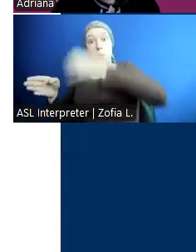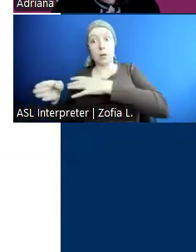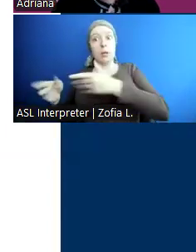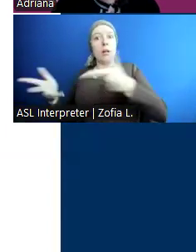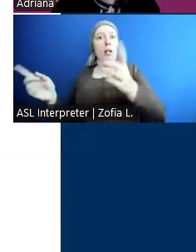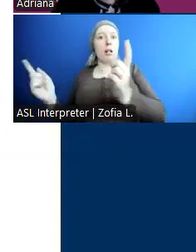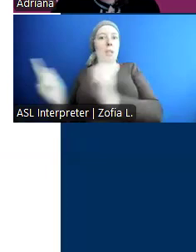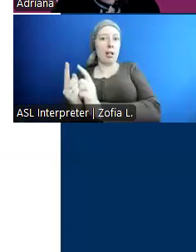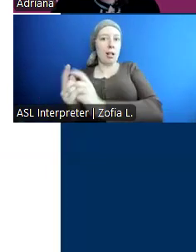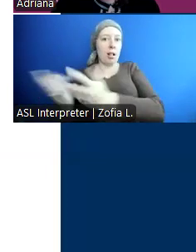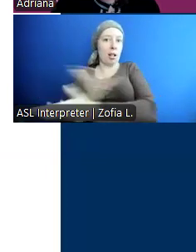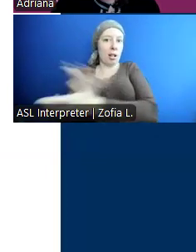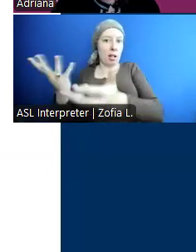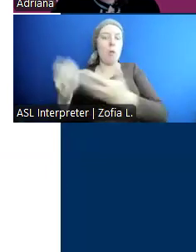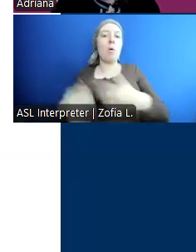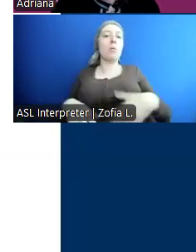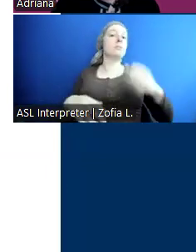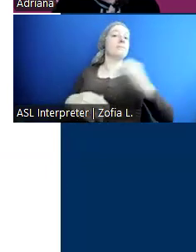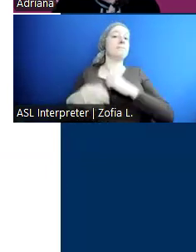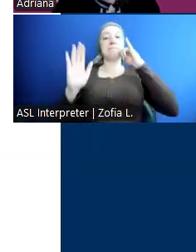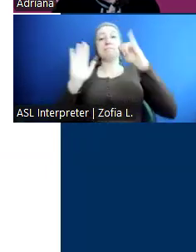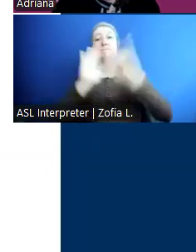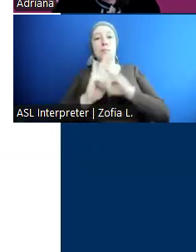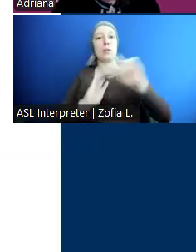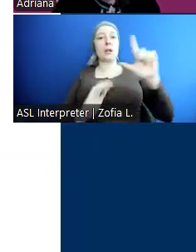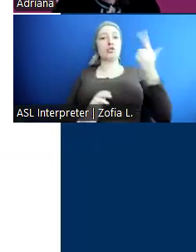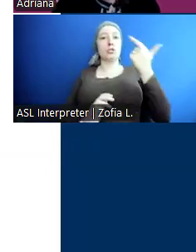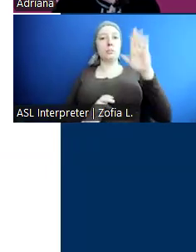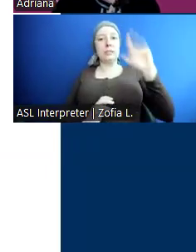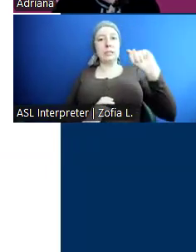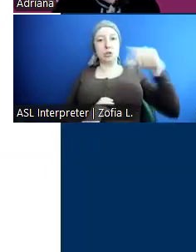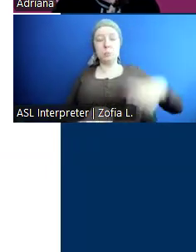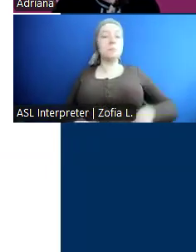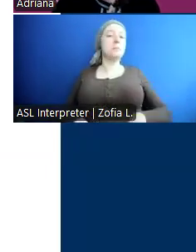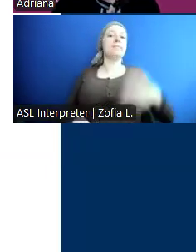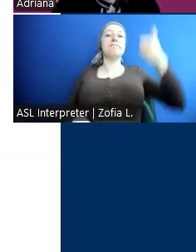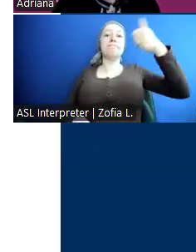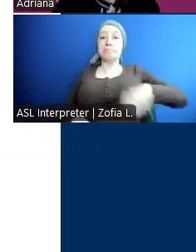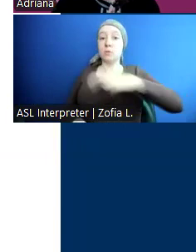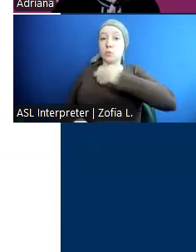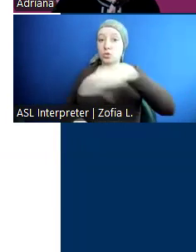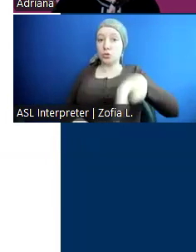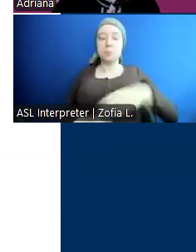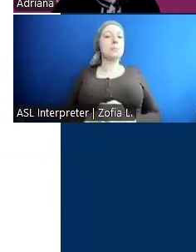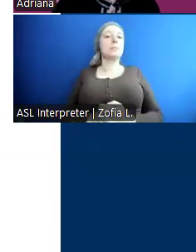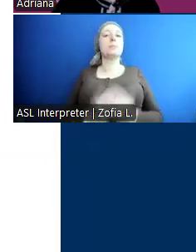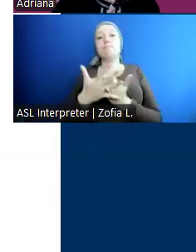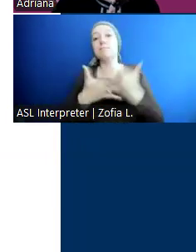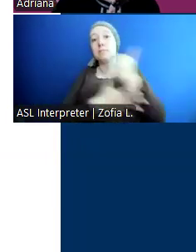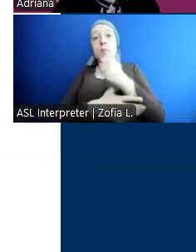LGBTQIA plus community, rejecting religion, prioritizing work or